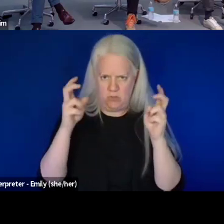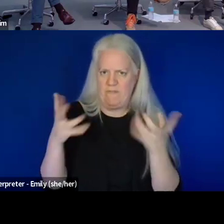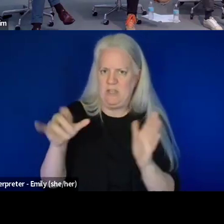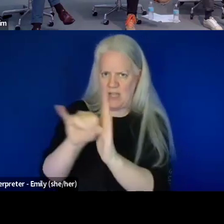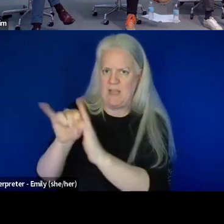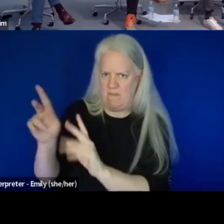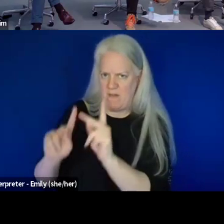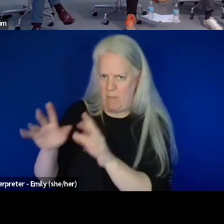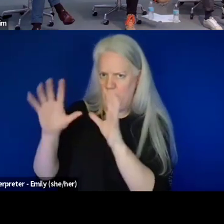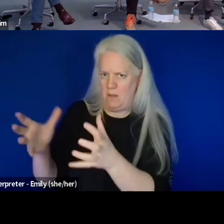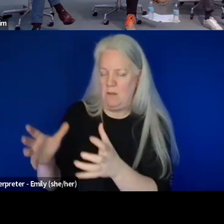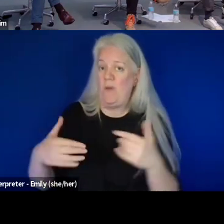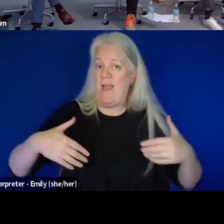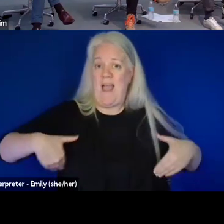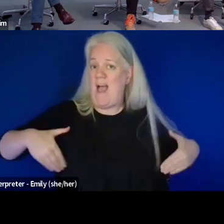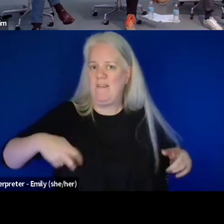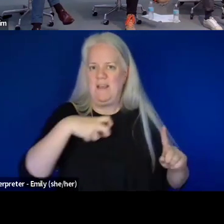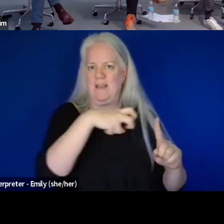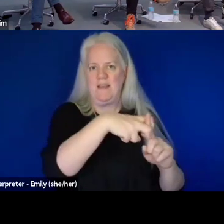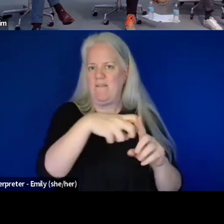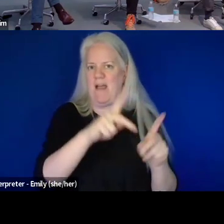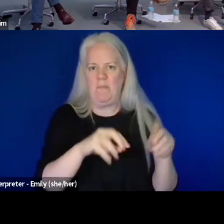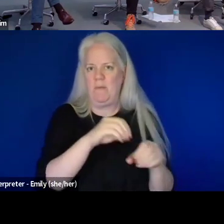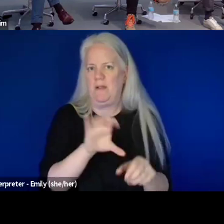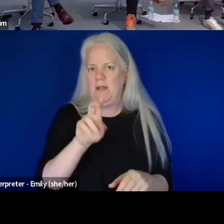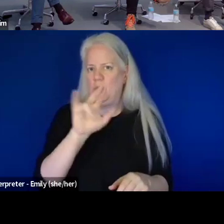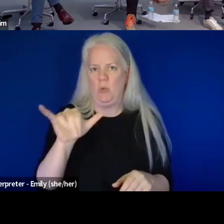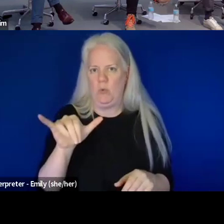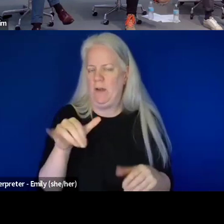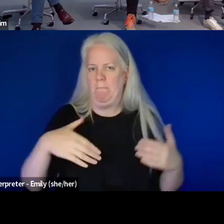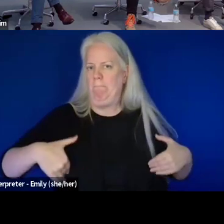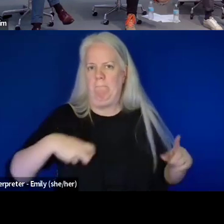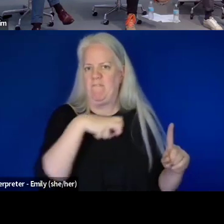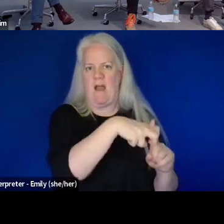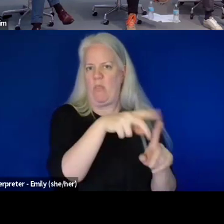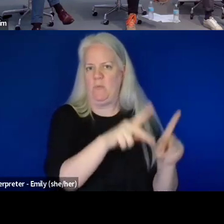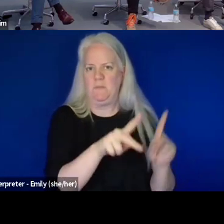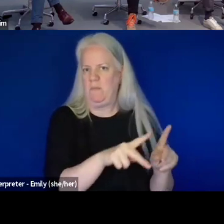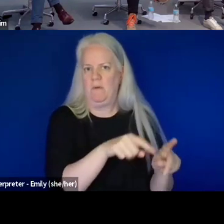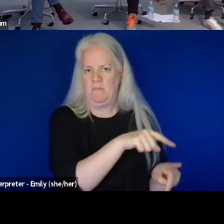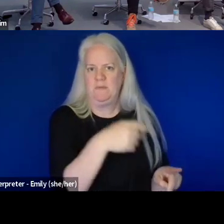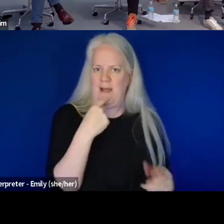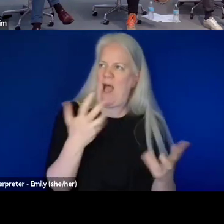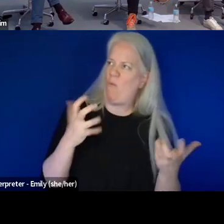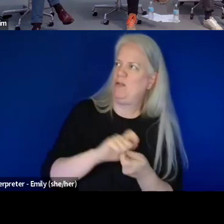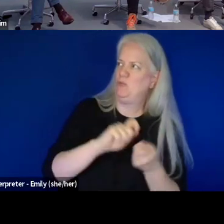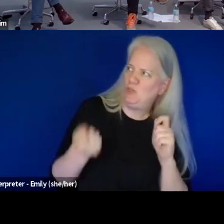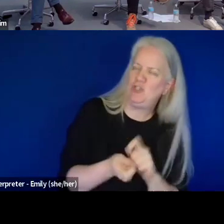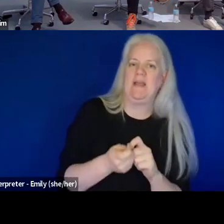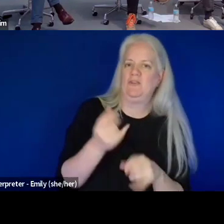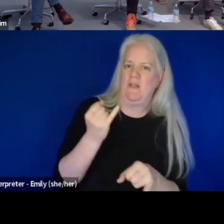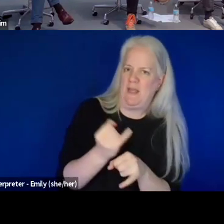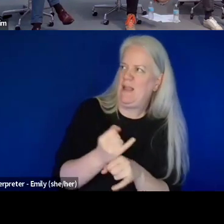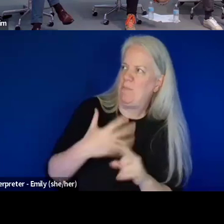haven't found the people within the CUNY campuses who are like, I want to like work to change the campus environment around health,